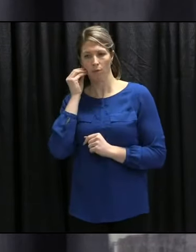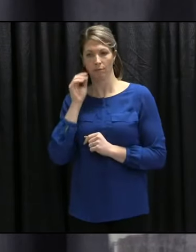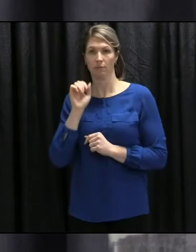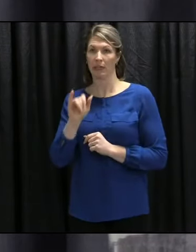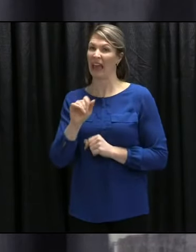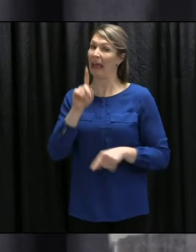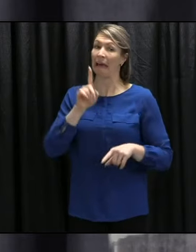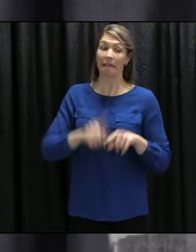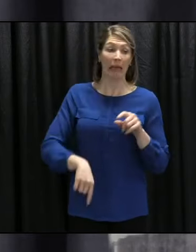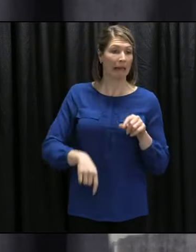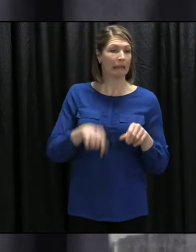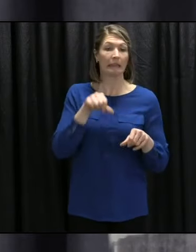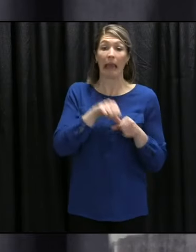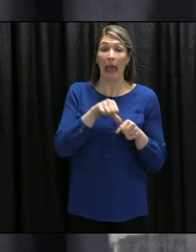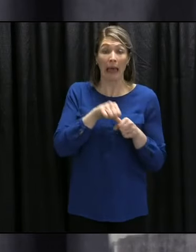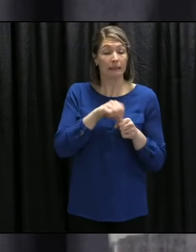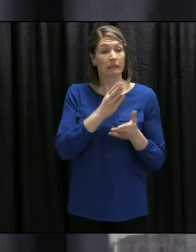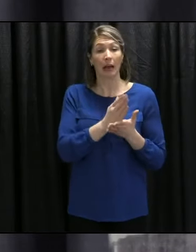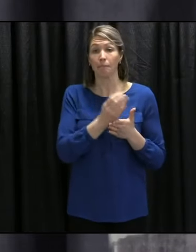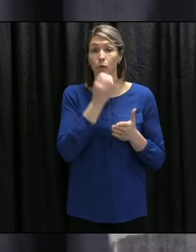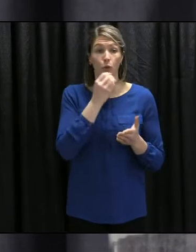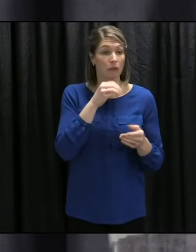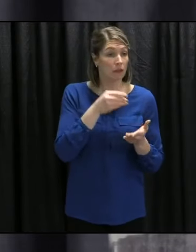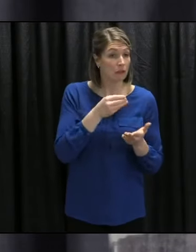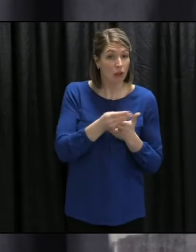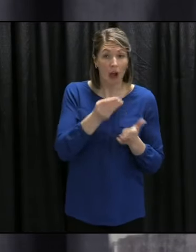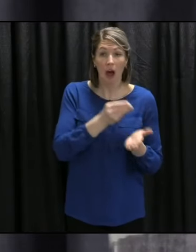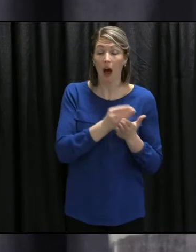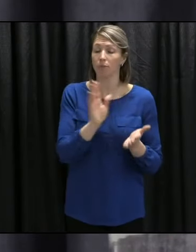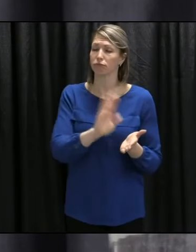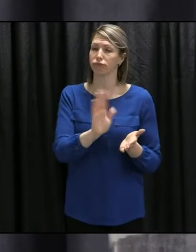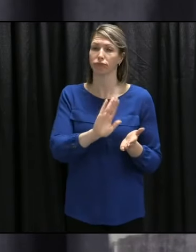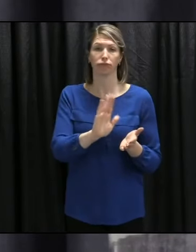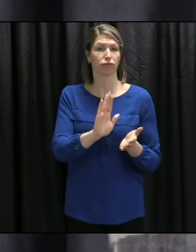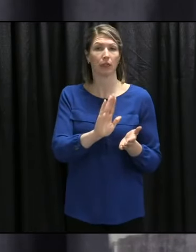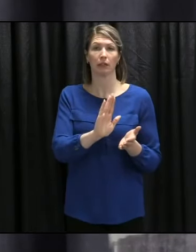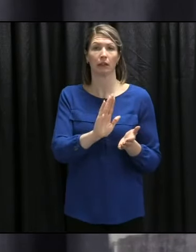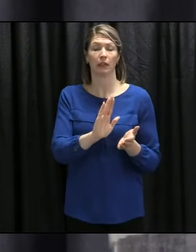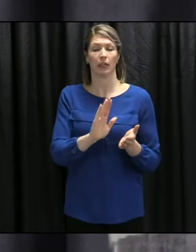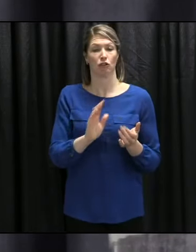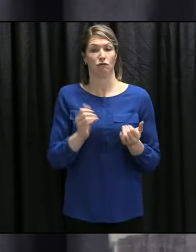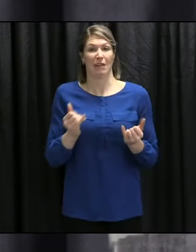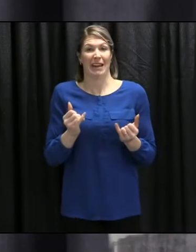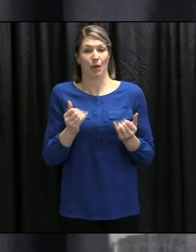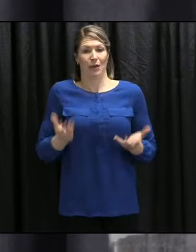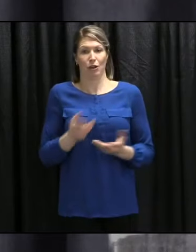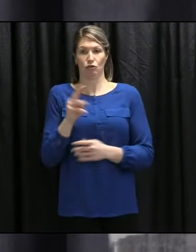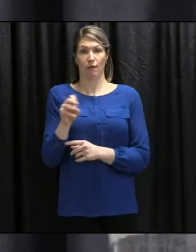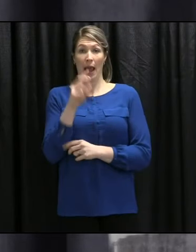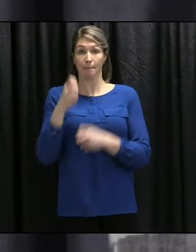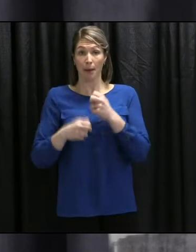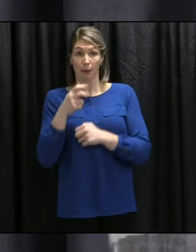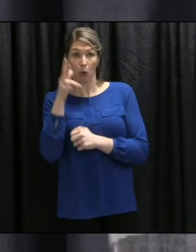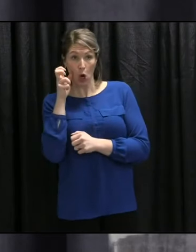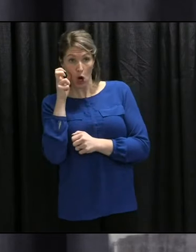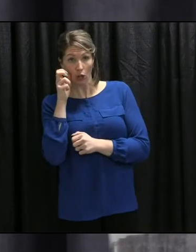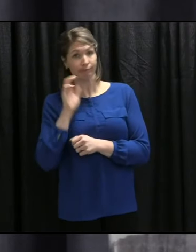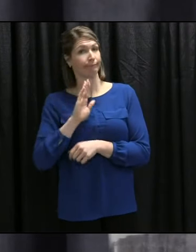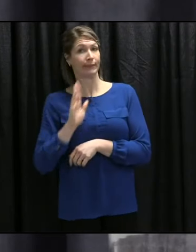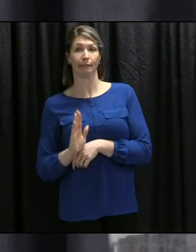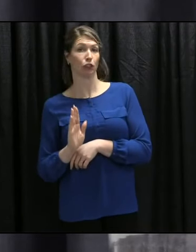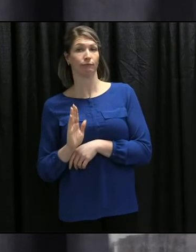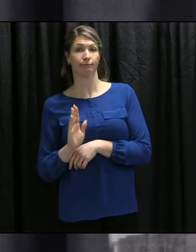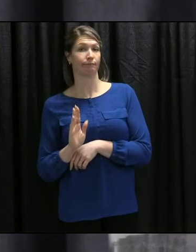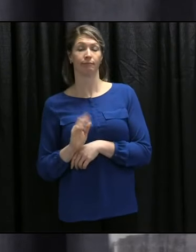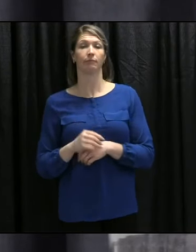gas or whatever to get there. We're not aware of any such situation on this side of the ferry. Okay, it was a press